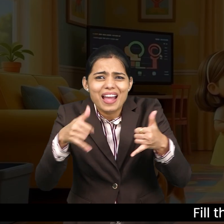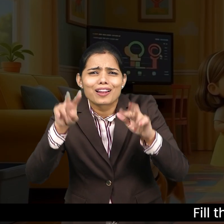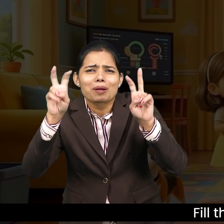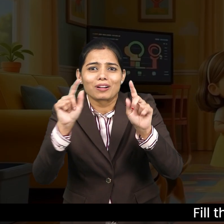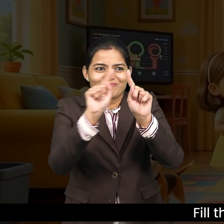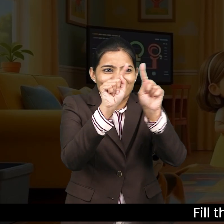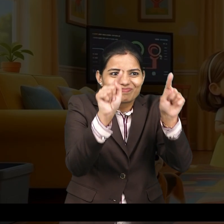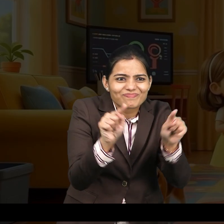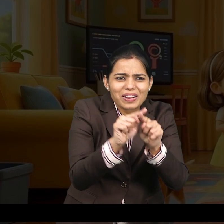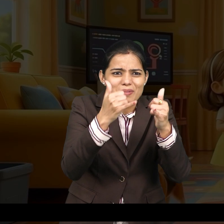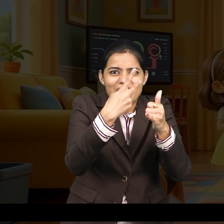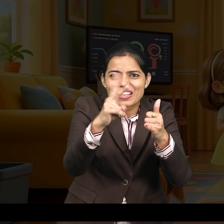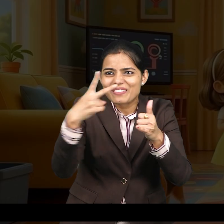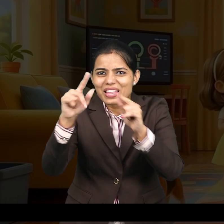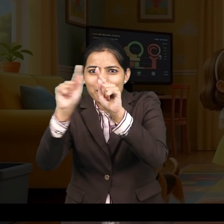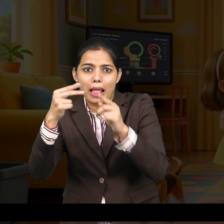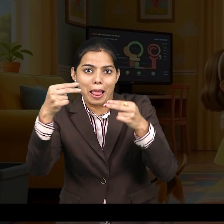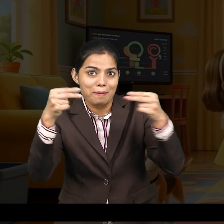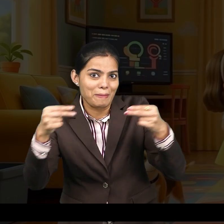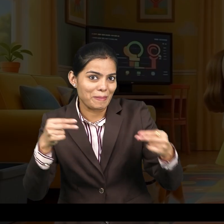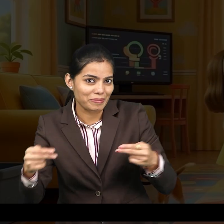Fill the name in the box provided.